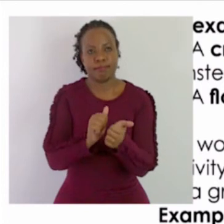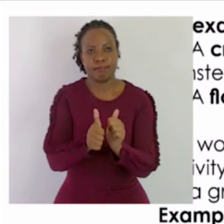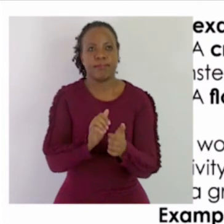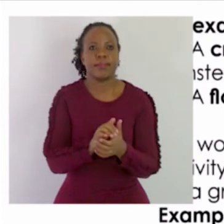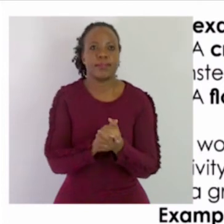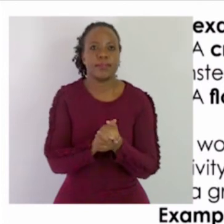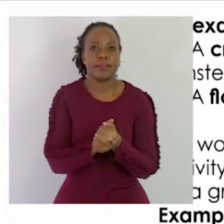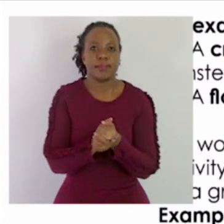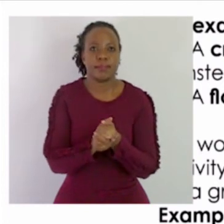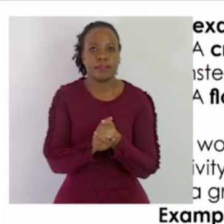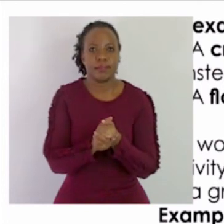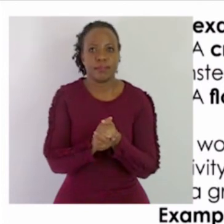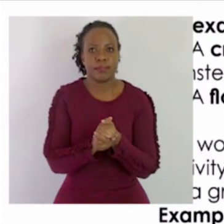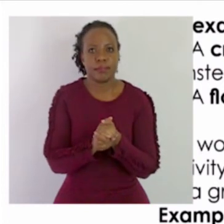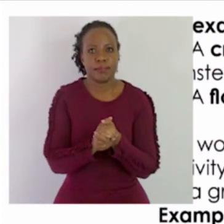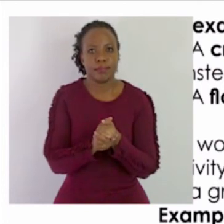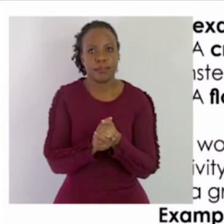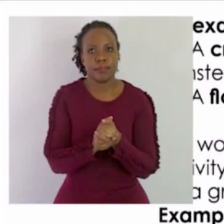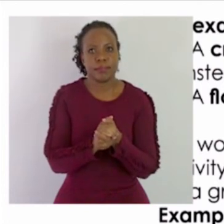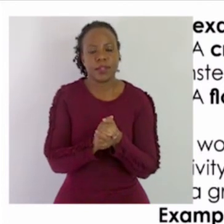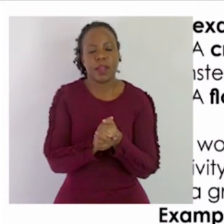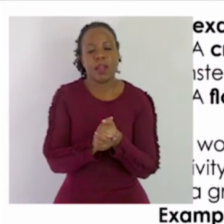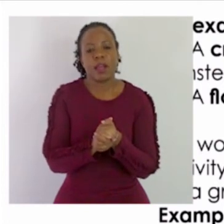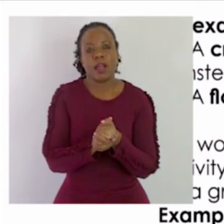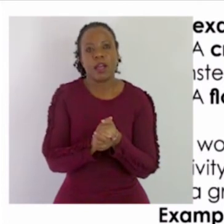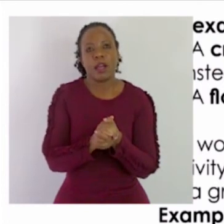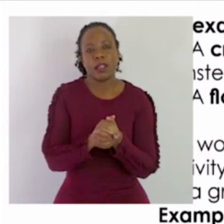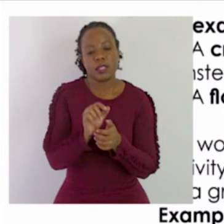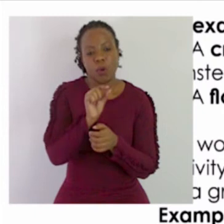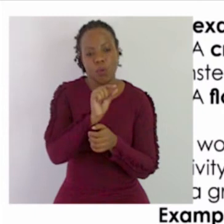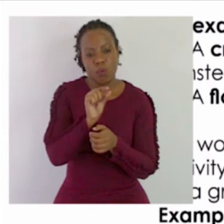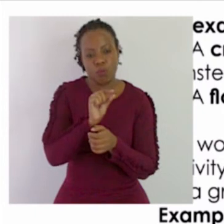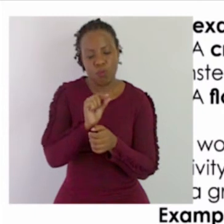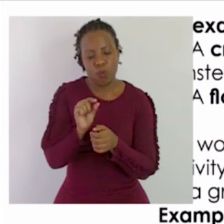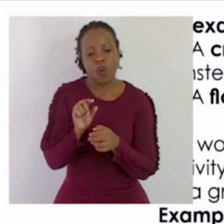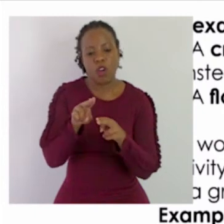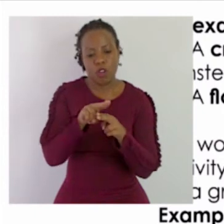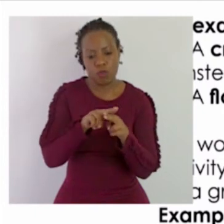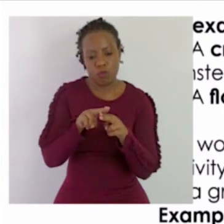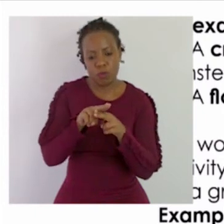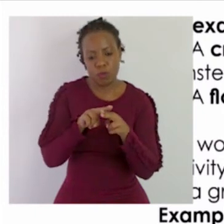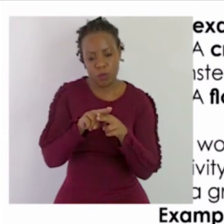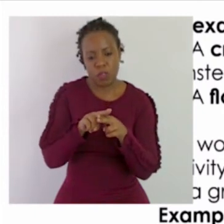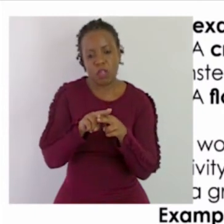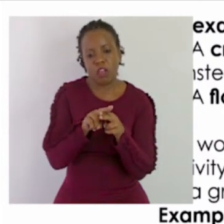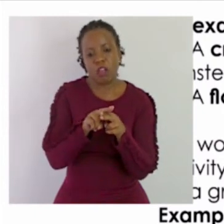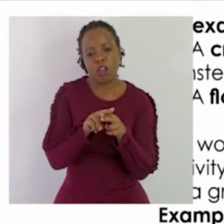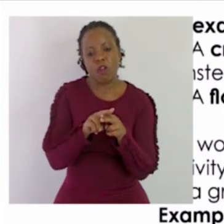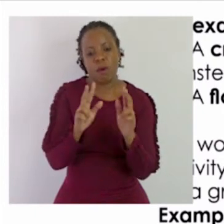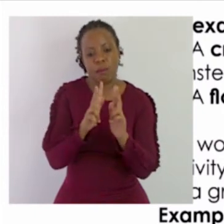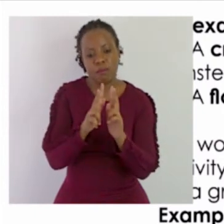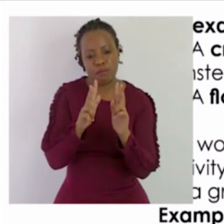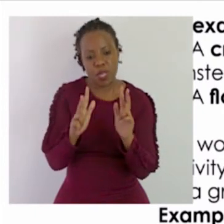people who share one thing in common, which is, for example, netball. We call it a team.